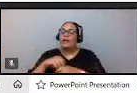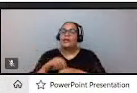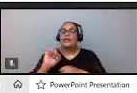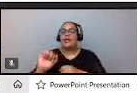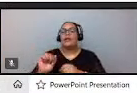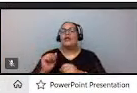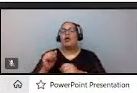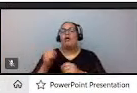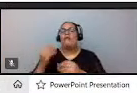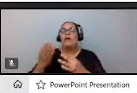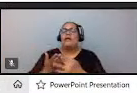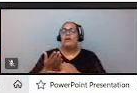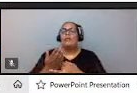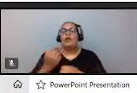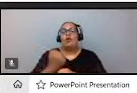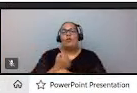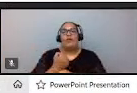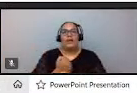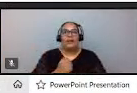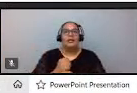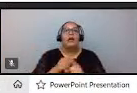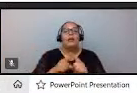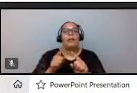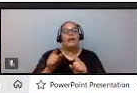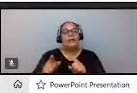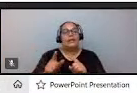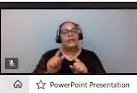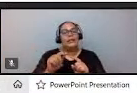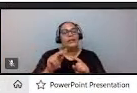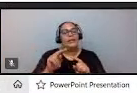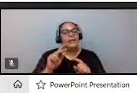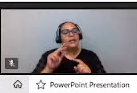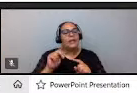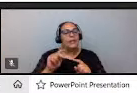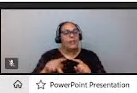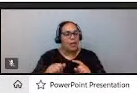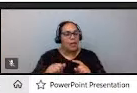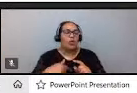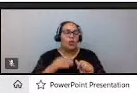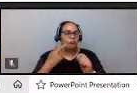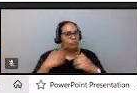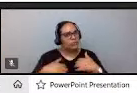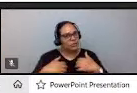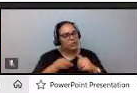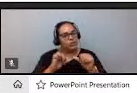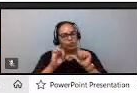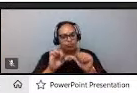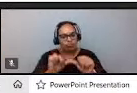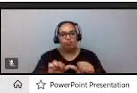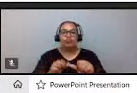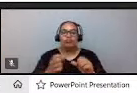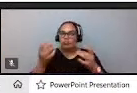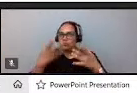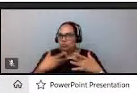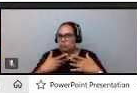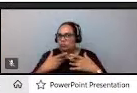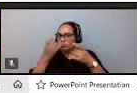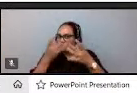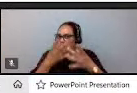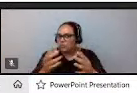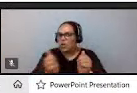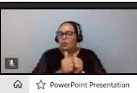terminal operators um and as tnpa we look forward to continually indicating and updating our